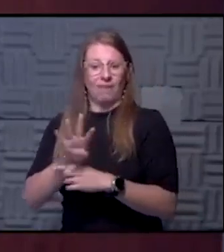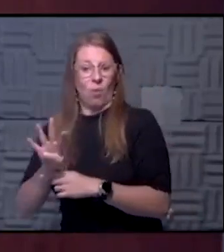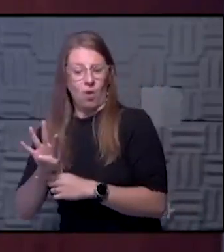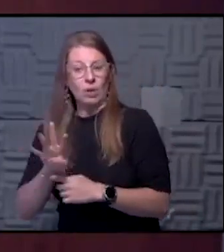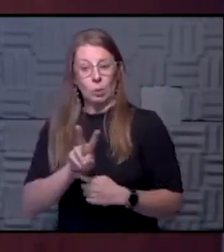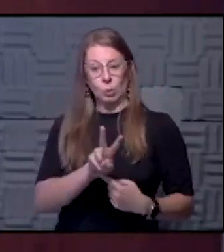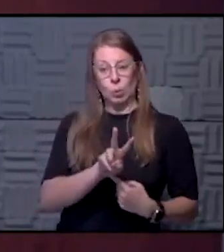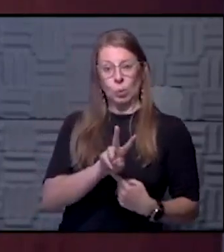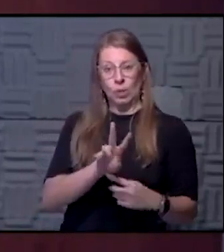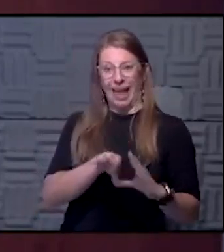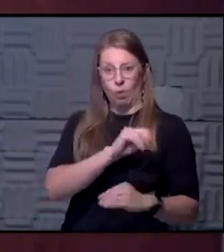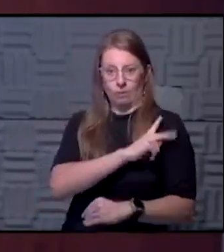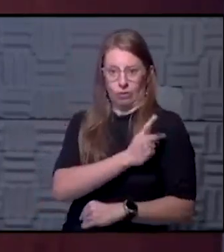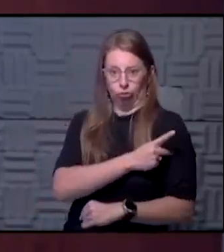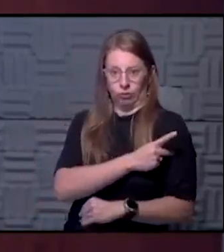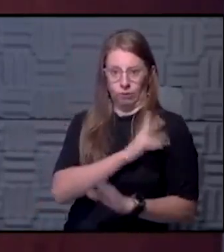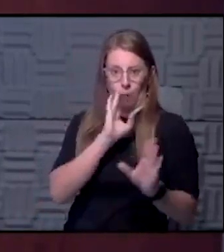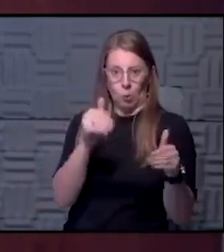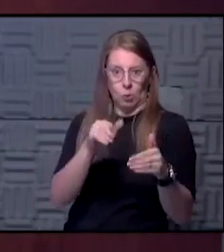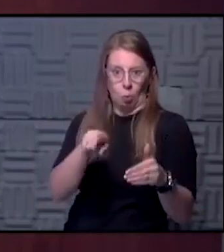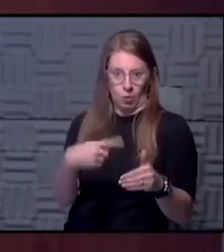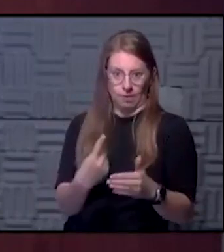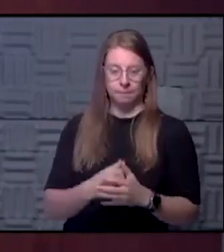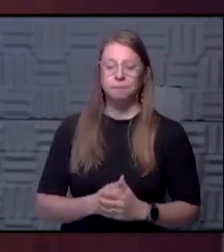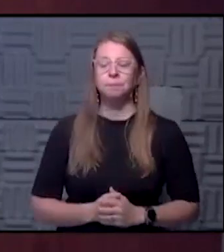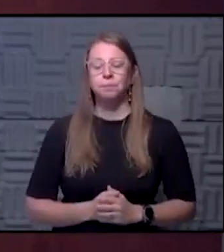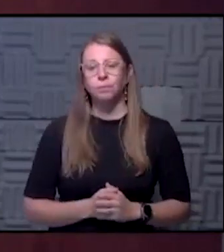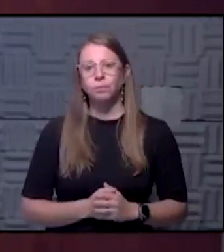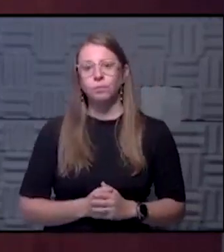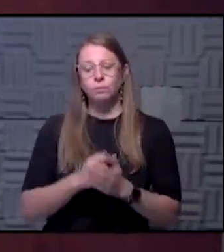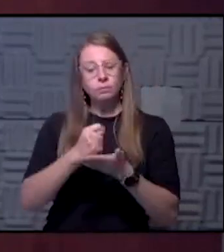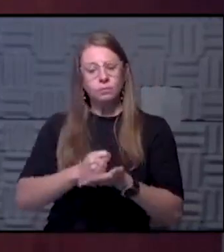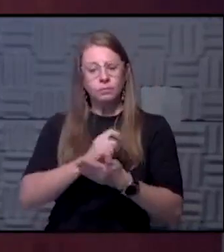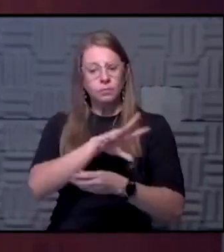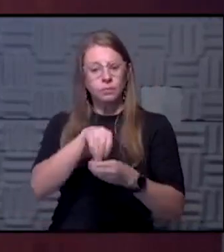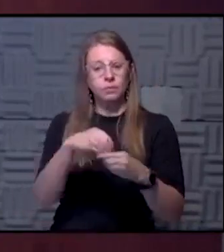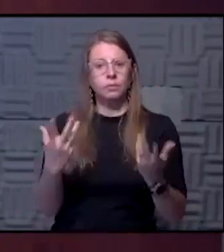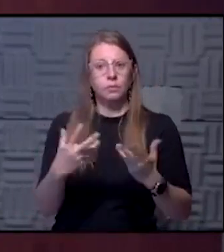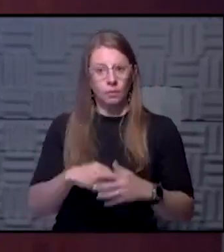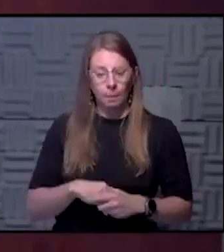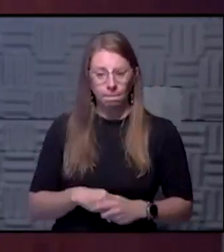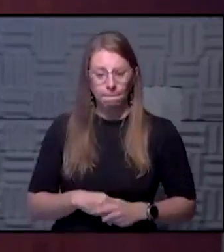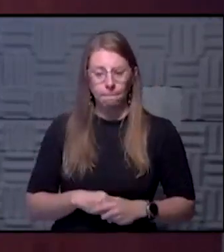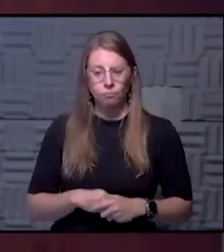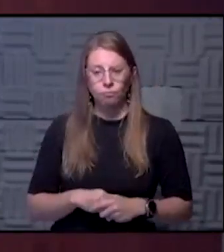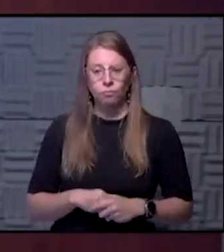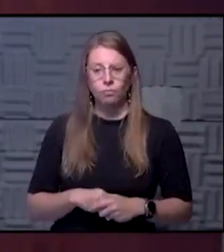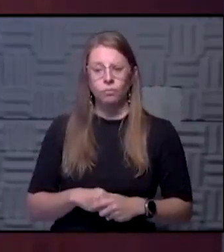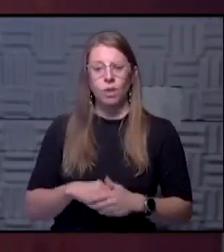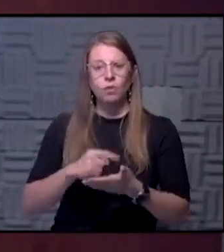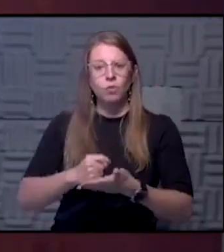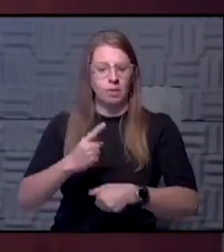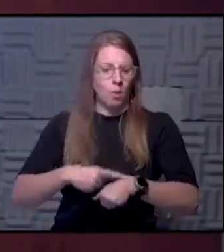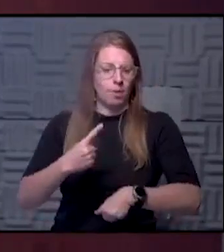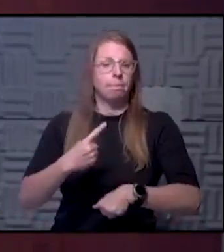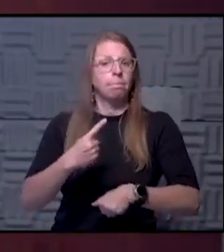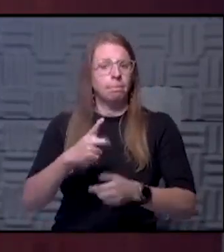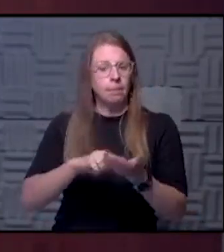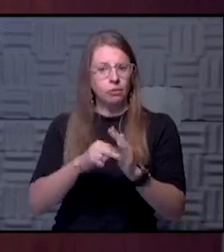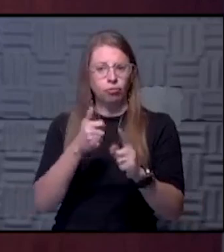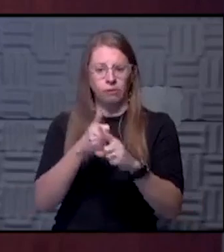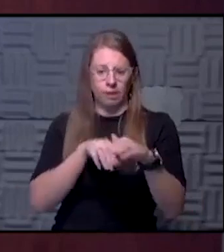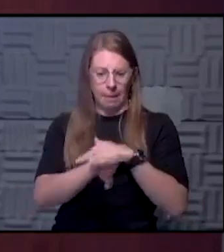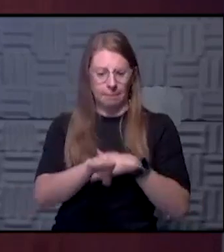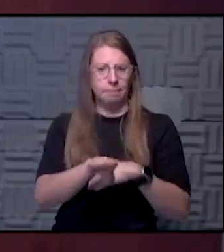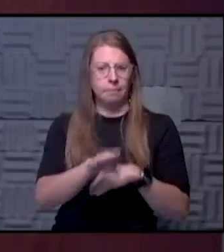on the outpatient side. The treatment is going to involve a one-time treatment that you come in. You